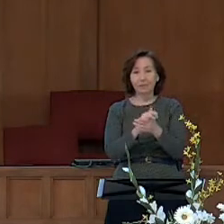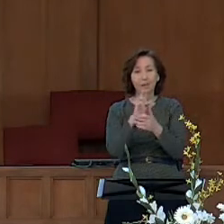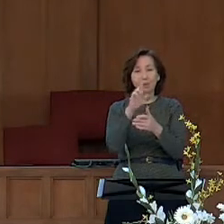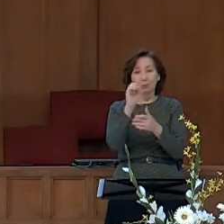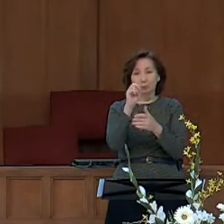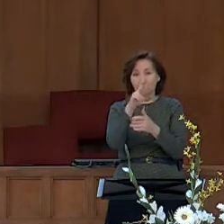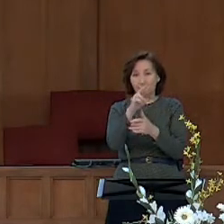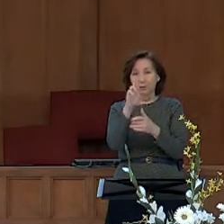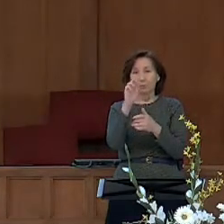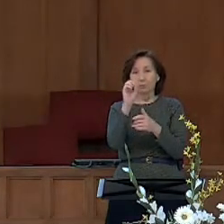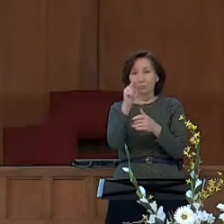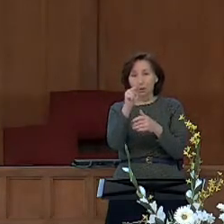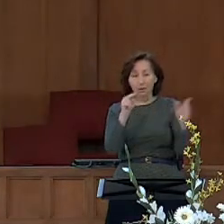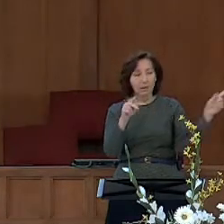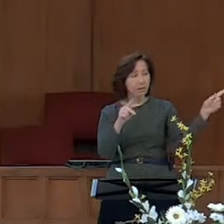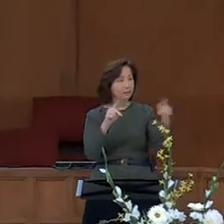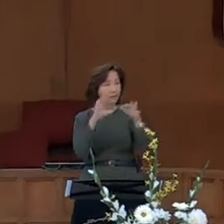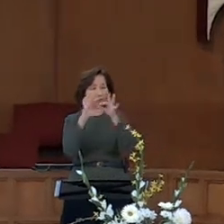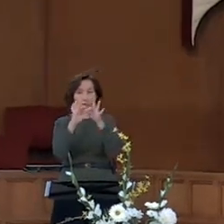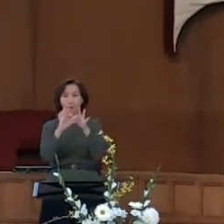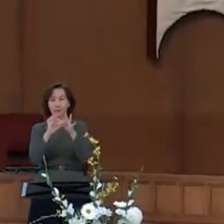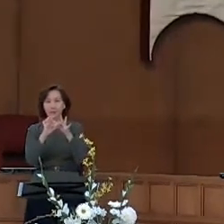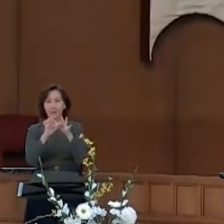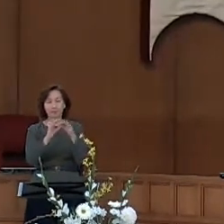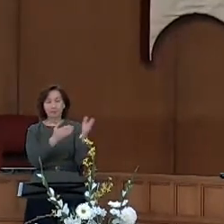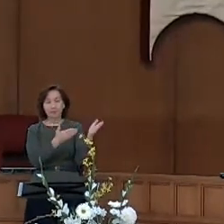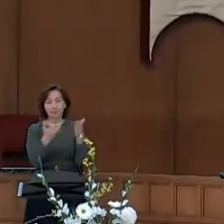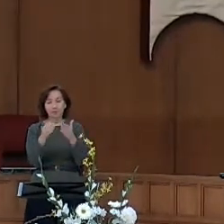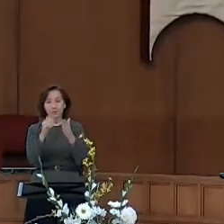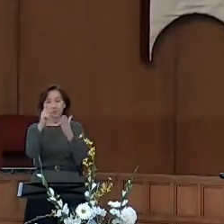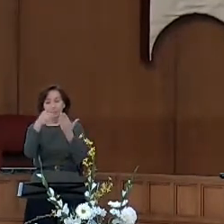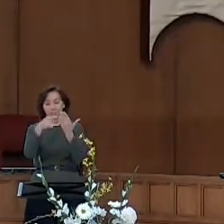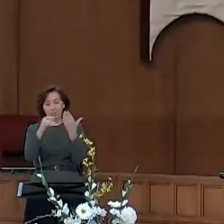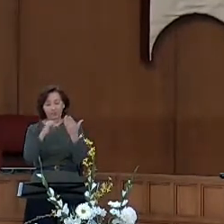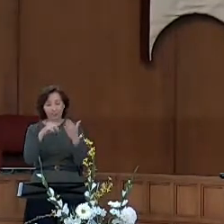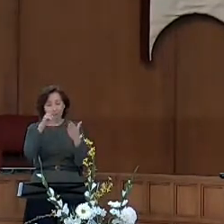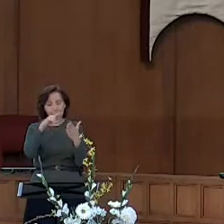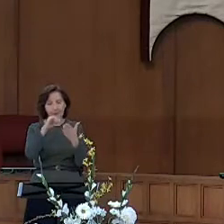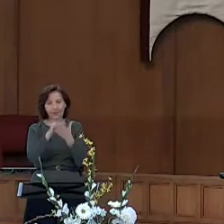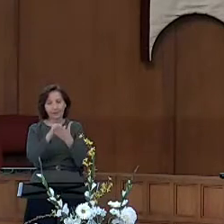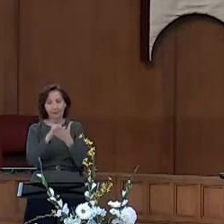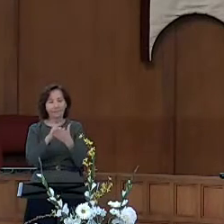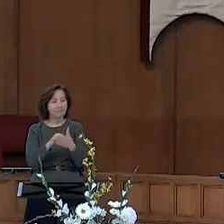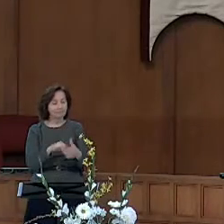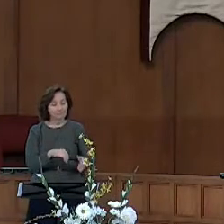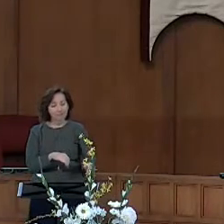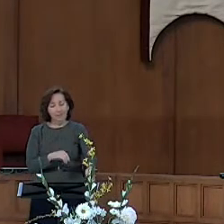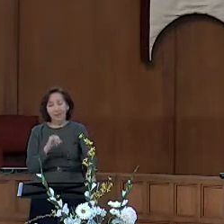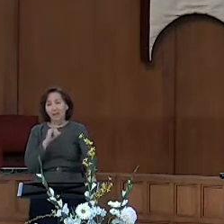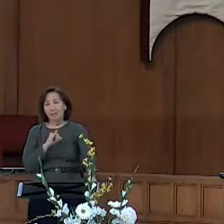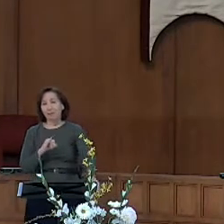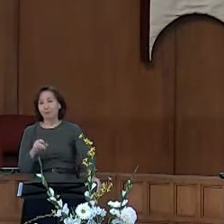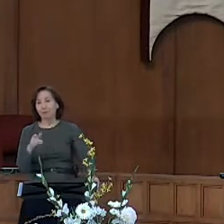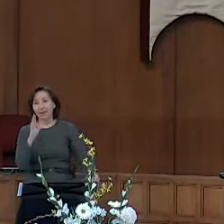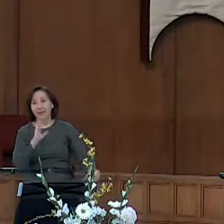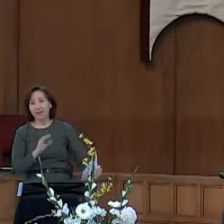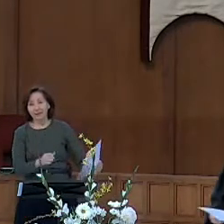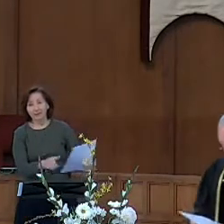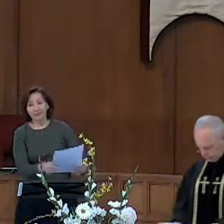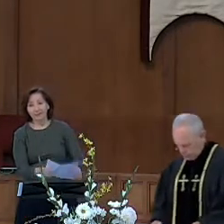me. Ron, bring the program down. I want to read that at the bottom. And I'm going to ask if you would stand